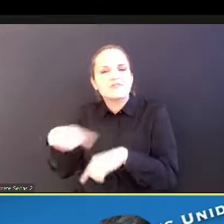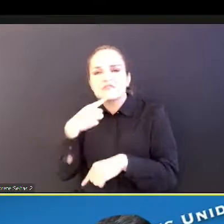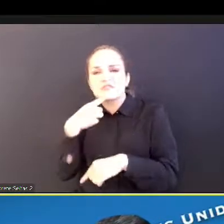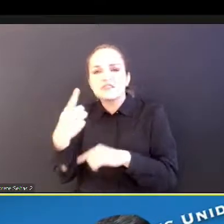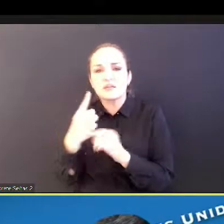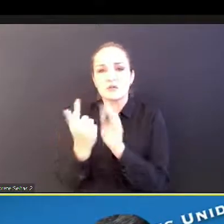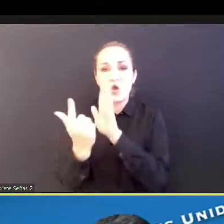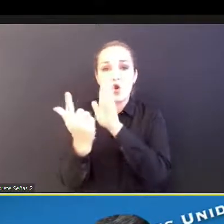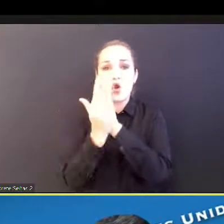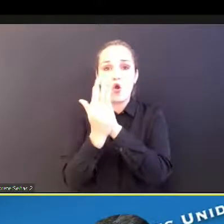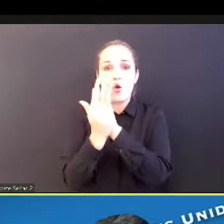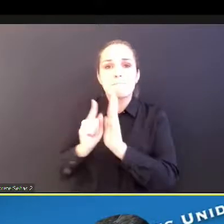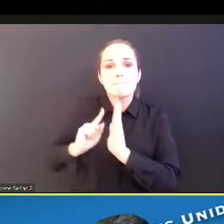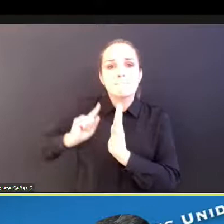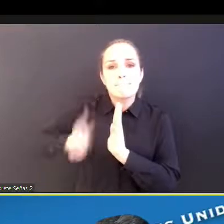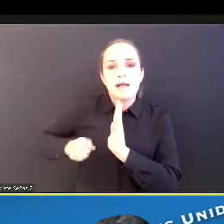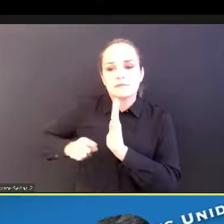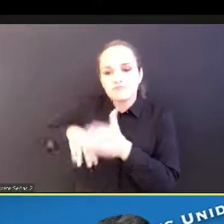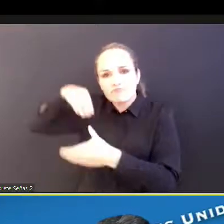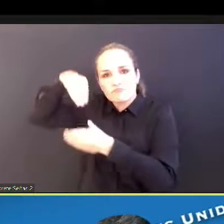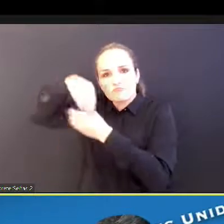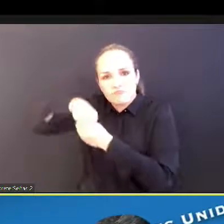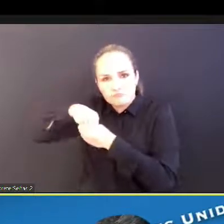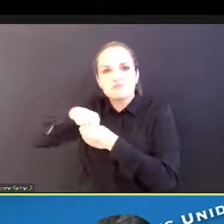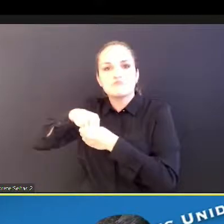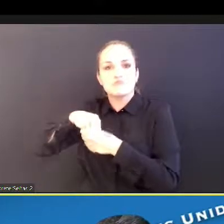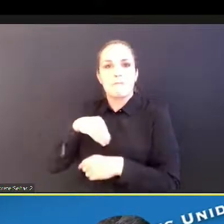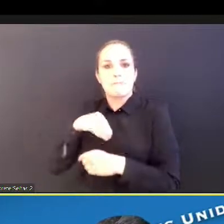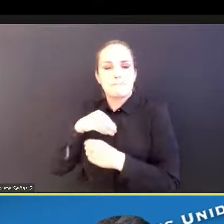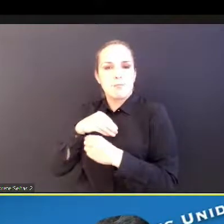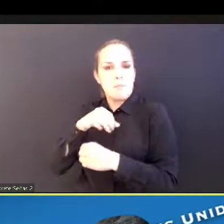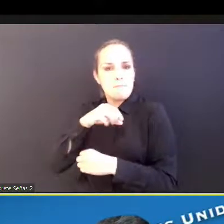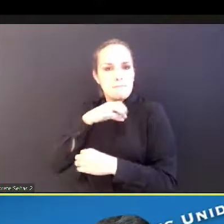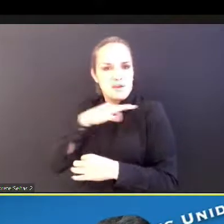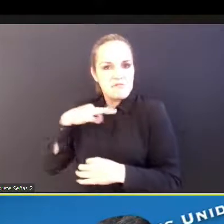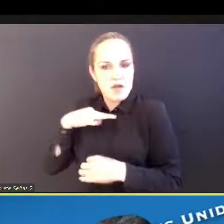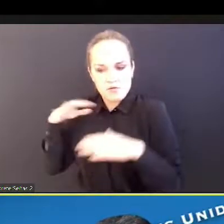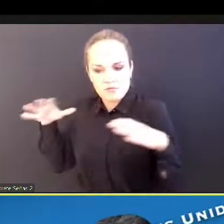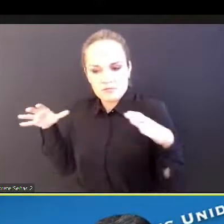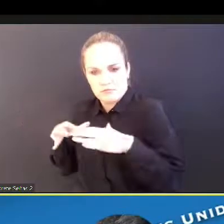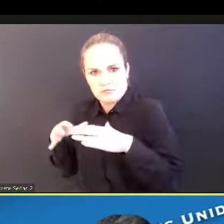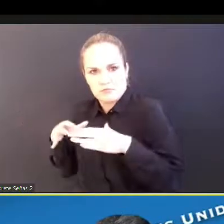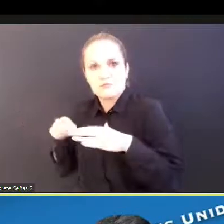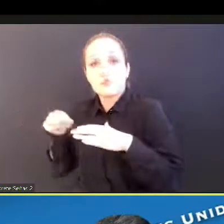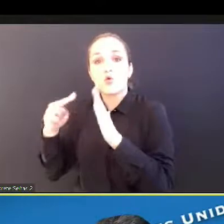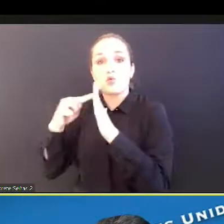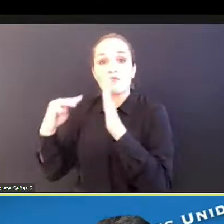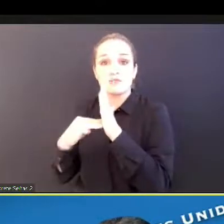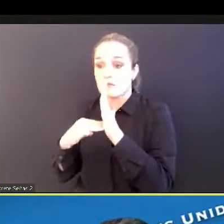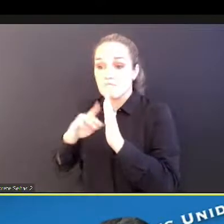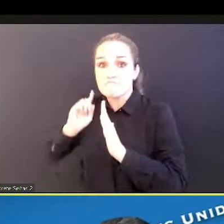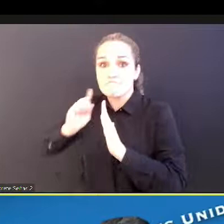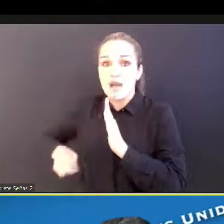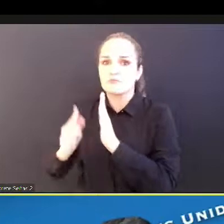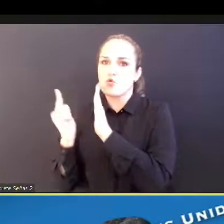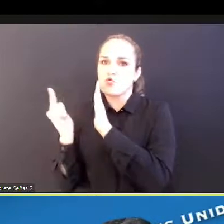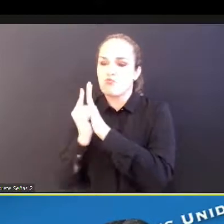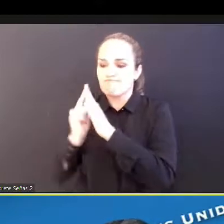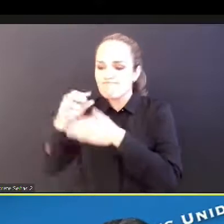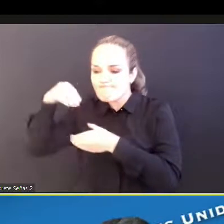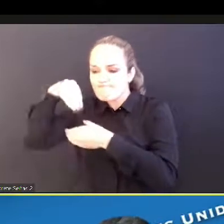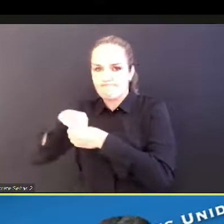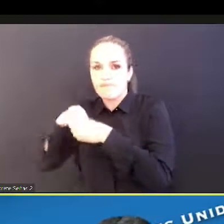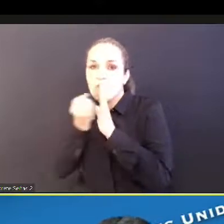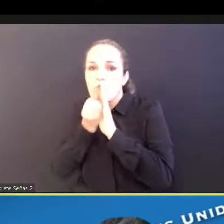New Zealand requires tax data to be stored locally so it can be checked for tax evasion.